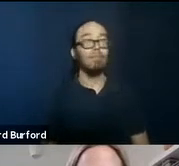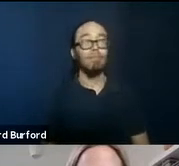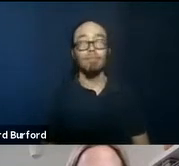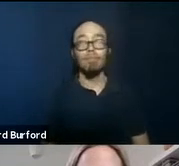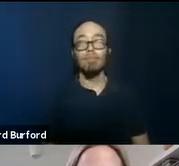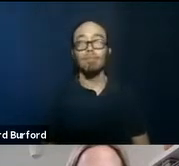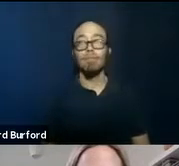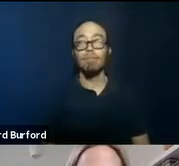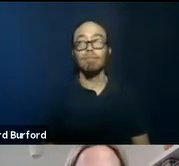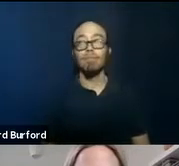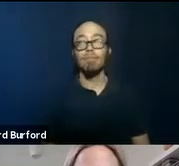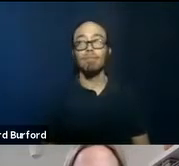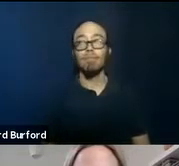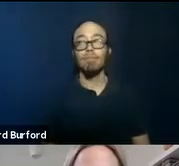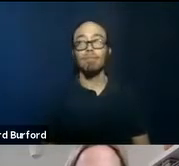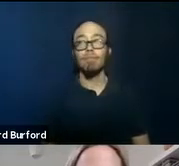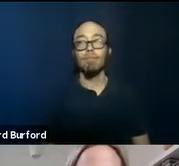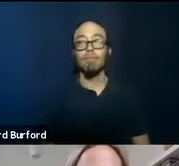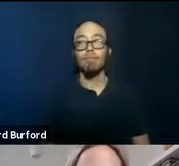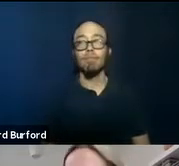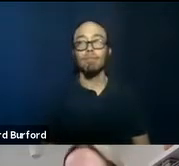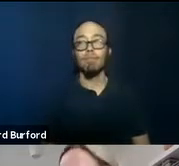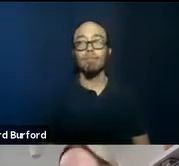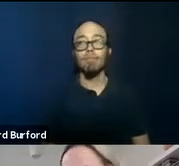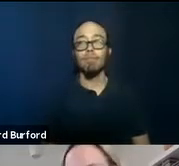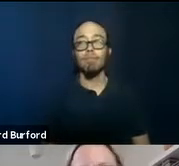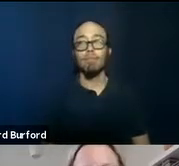One second.